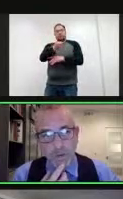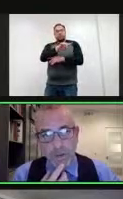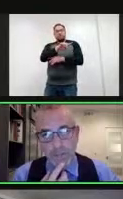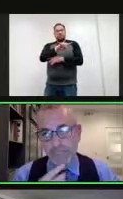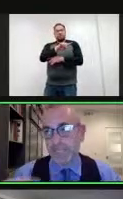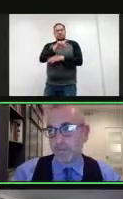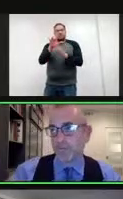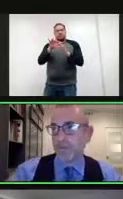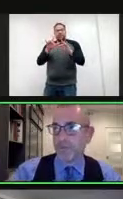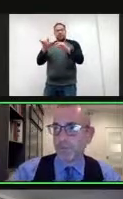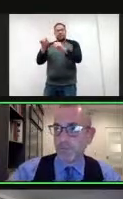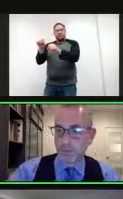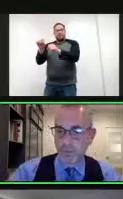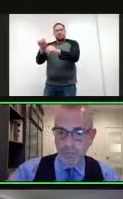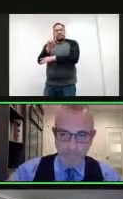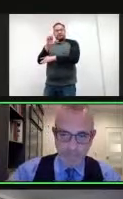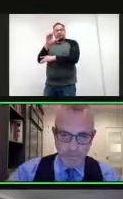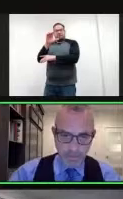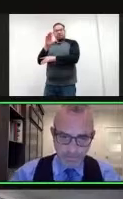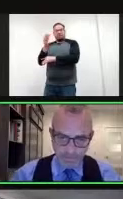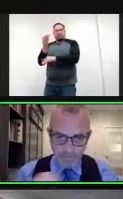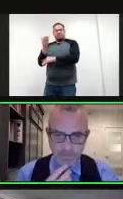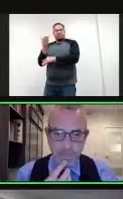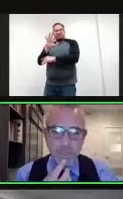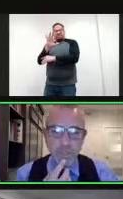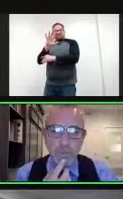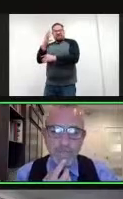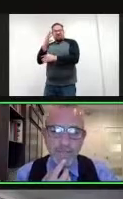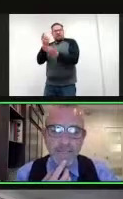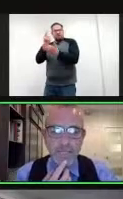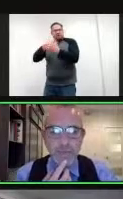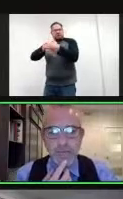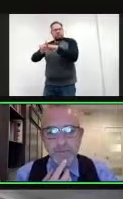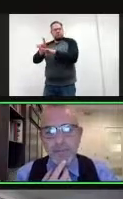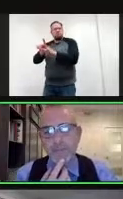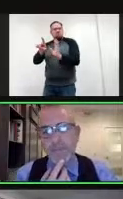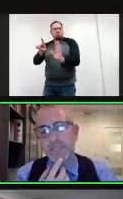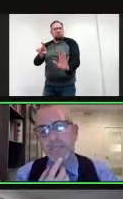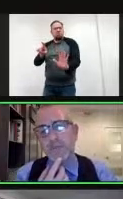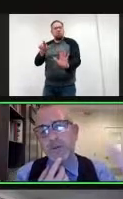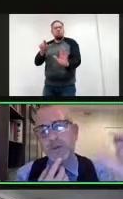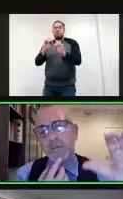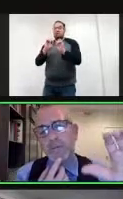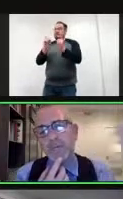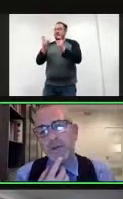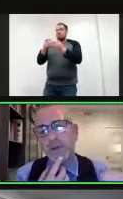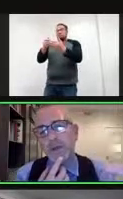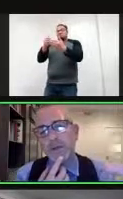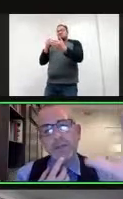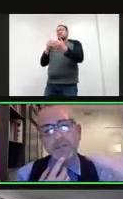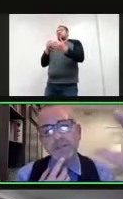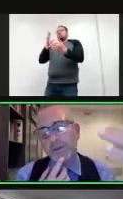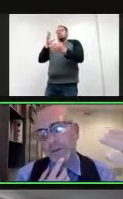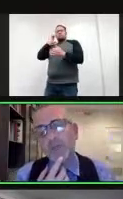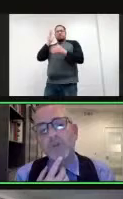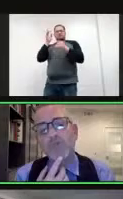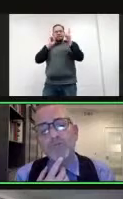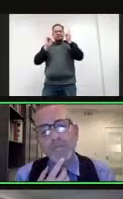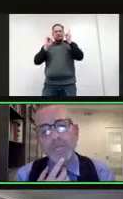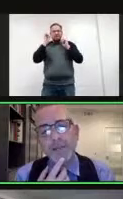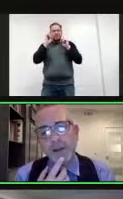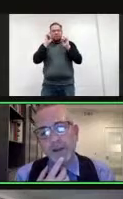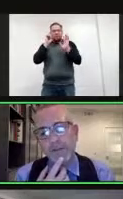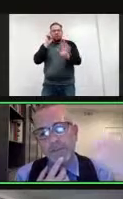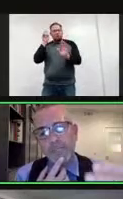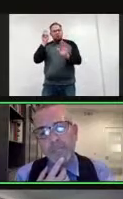board on December 5th, which is early next week. So we'll get that to you ahead of time. And basically what you're gonna hear, you're gonna